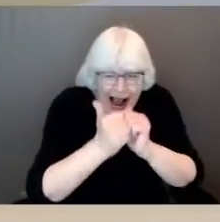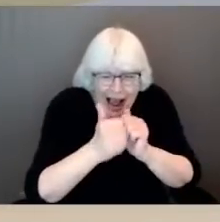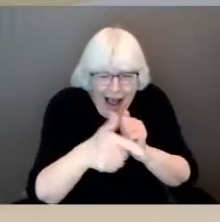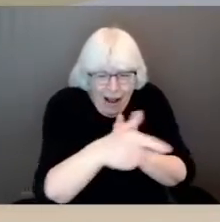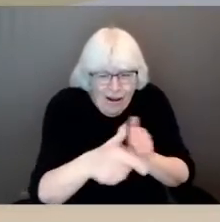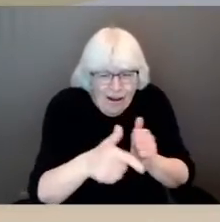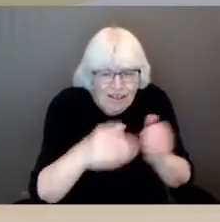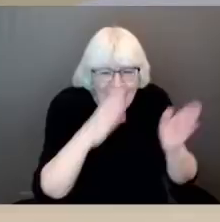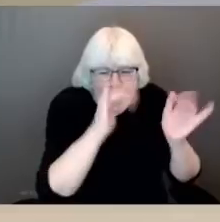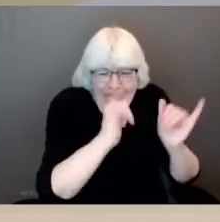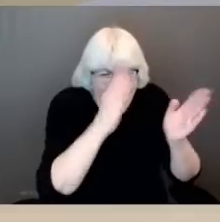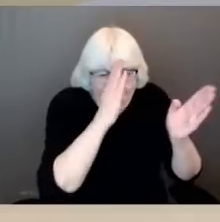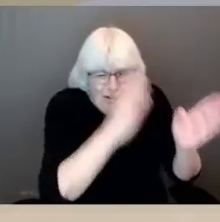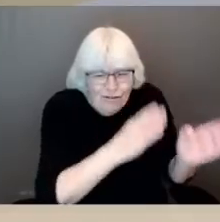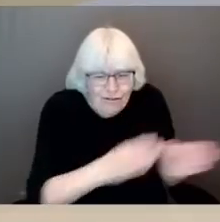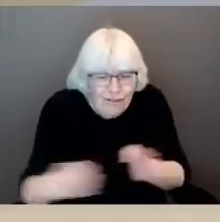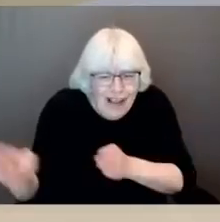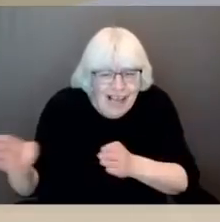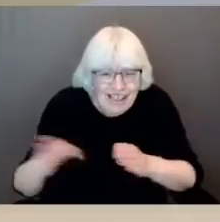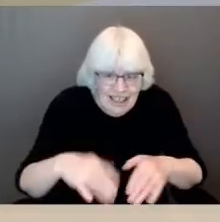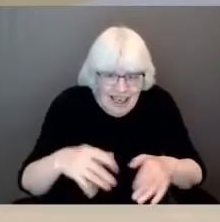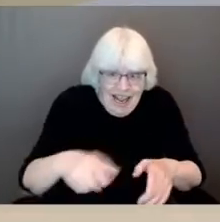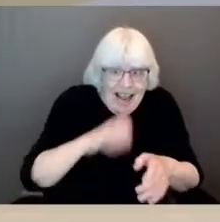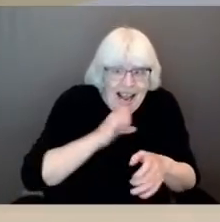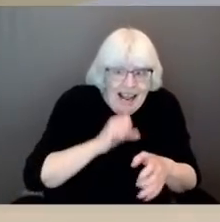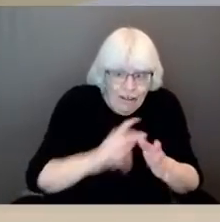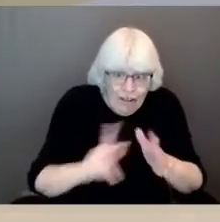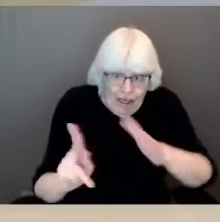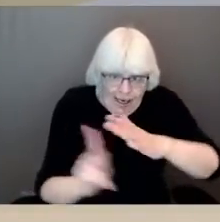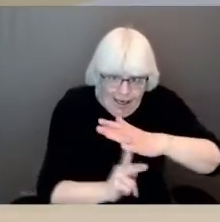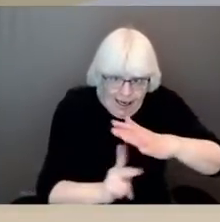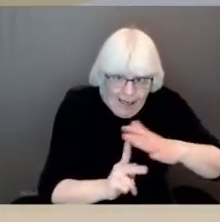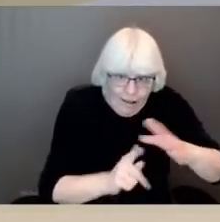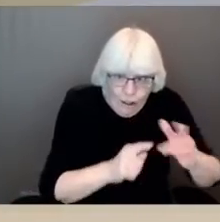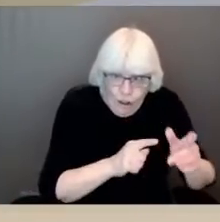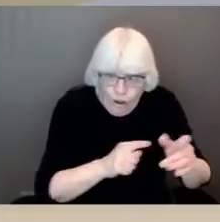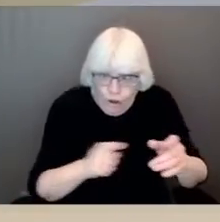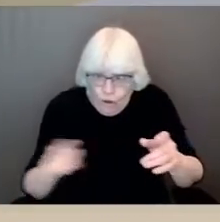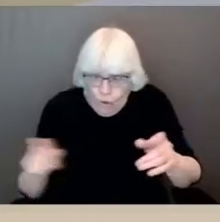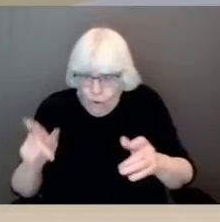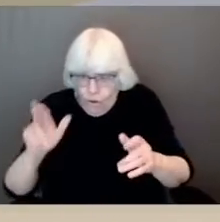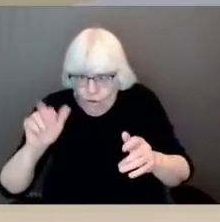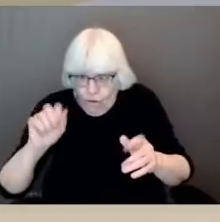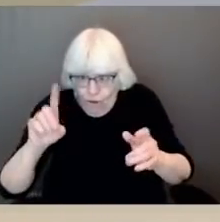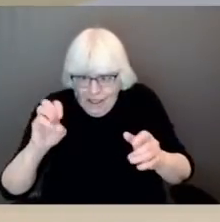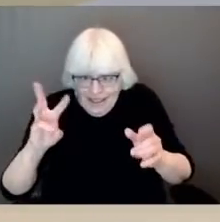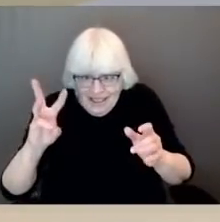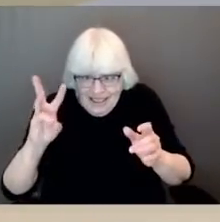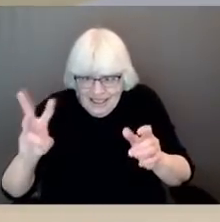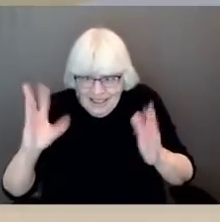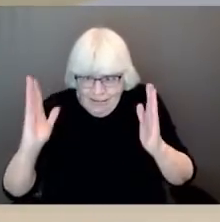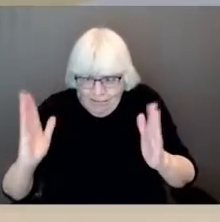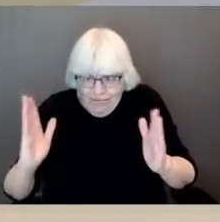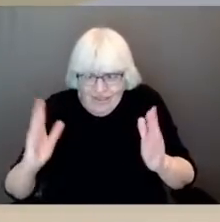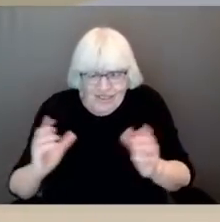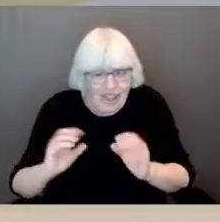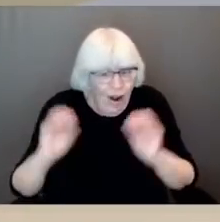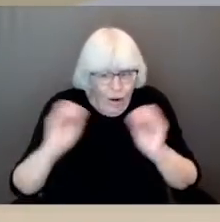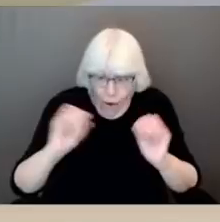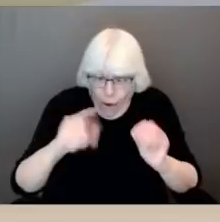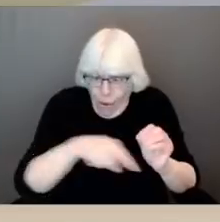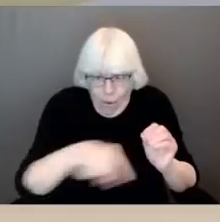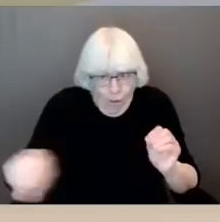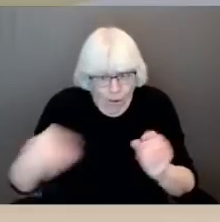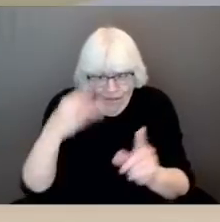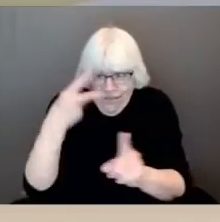to 6 are we know are not vaccinated, and we're always